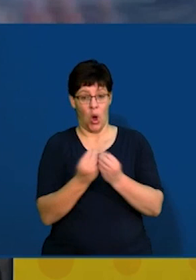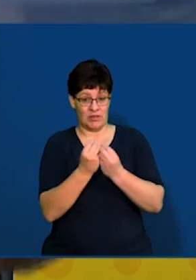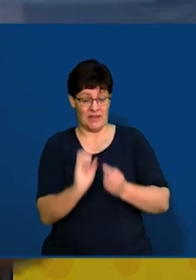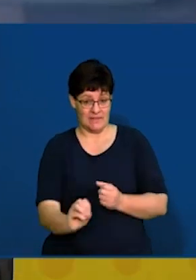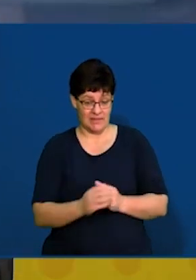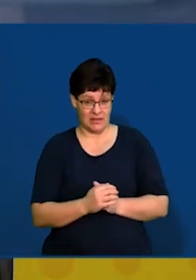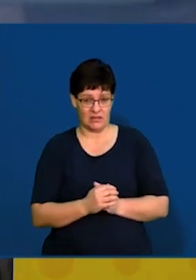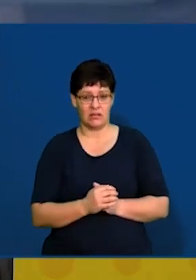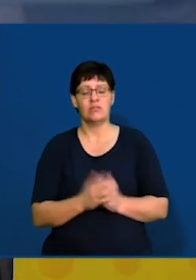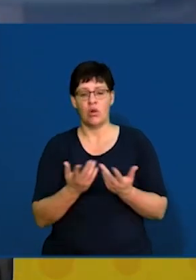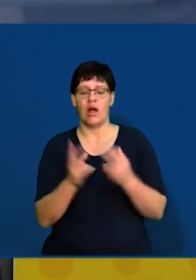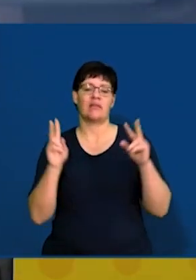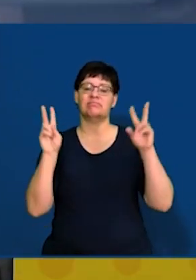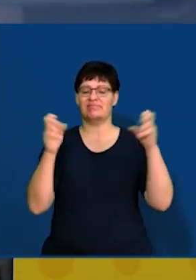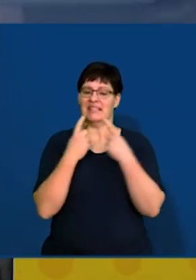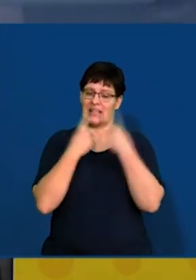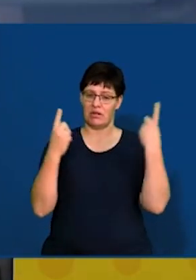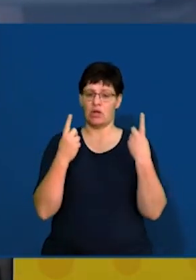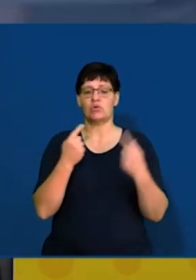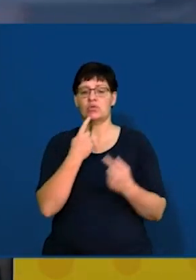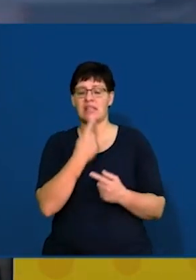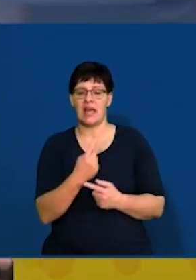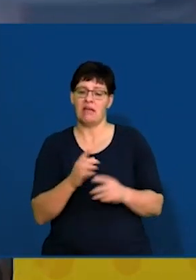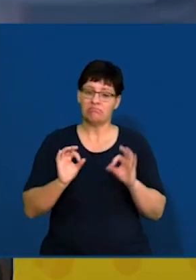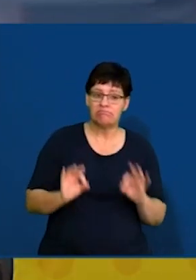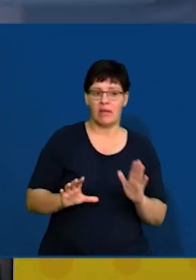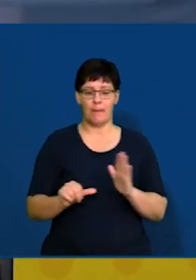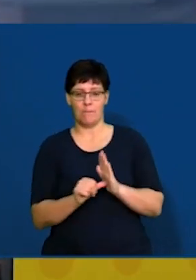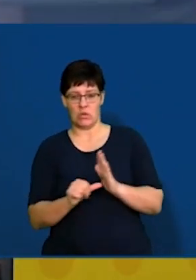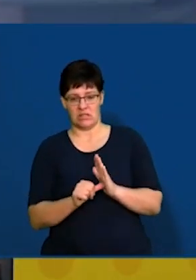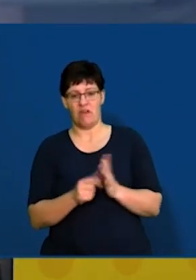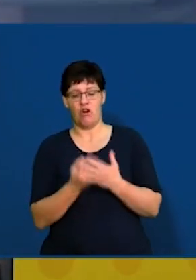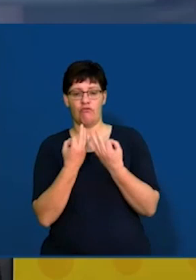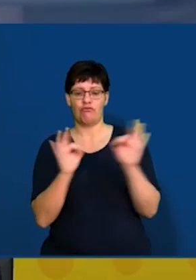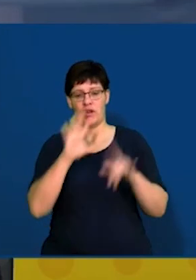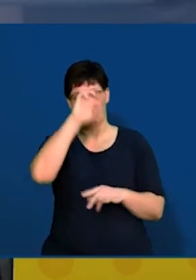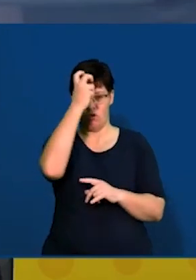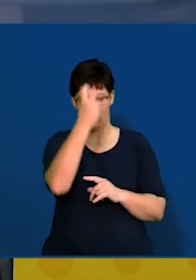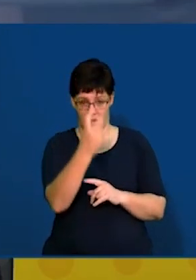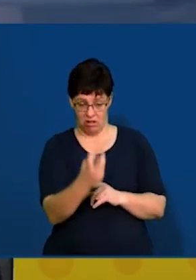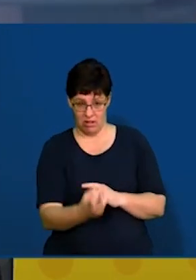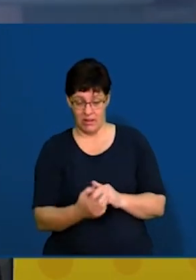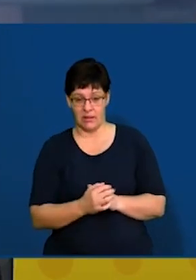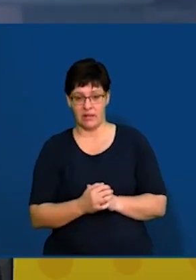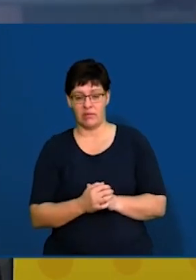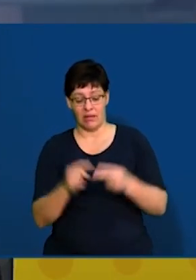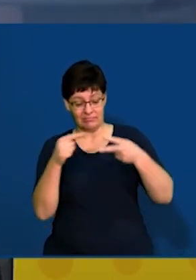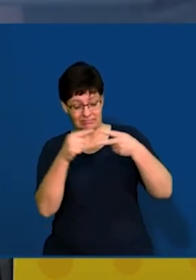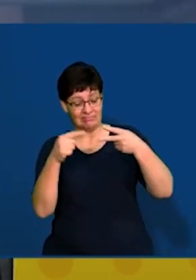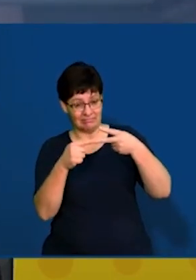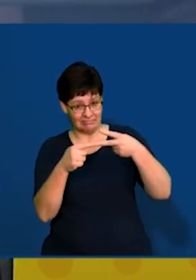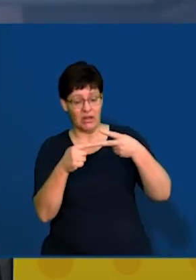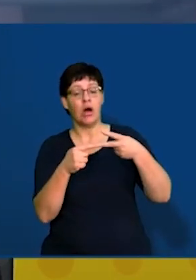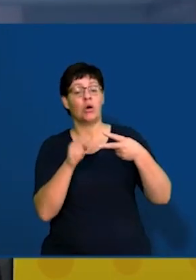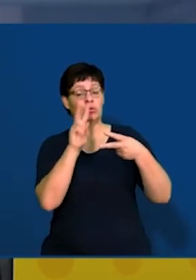I would use this statement just to capture exactly what is important about free fall and projectile, because those are the two very important